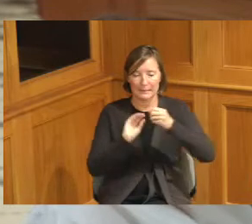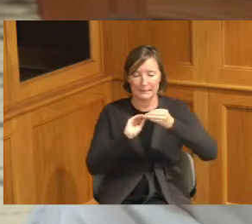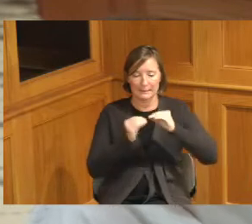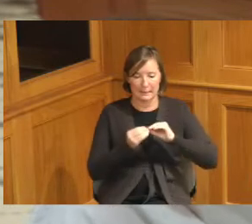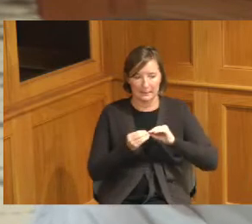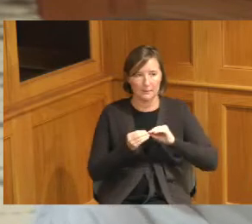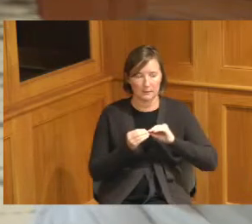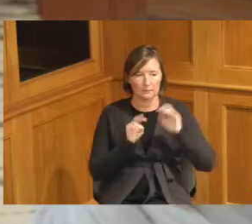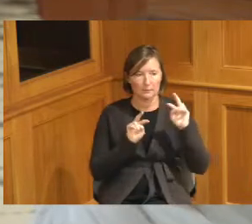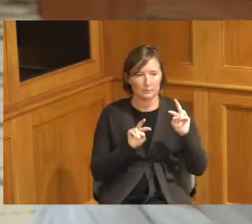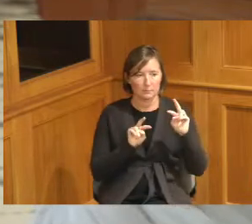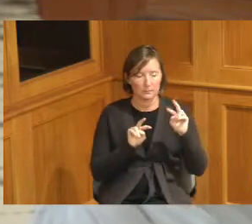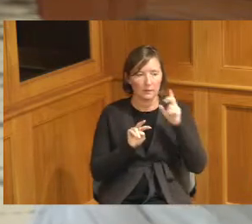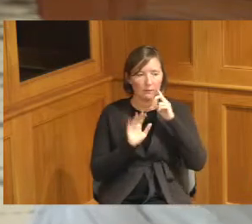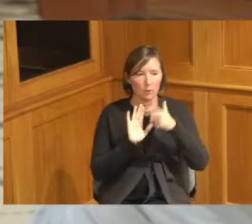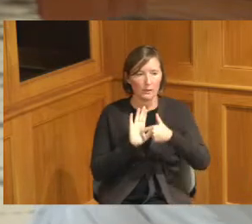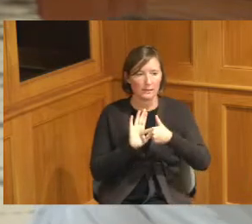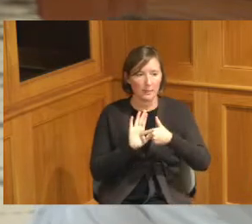hiring various